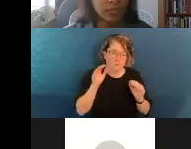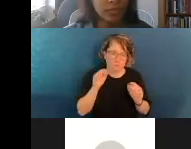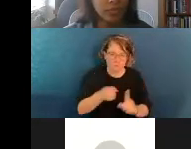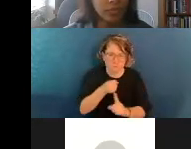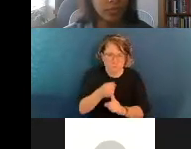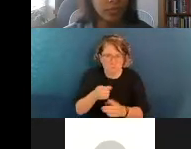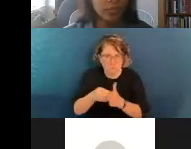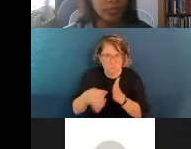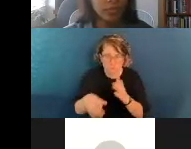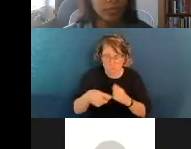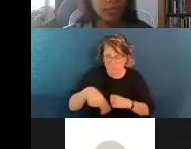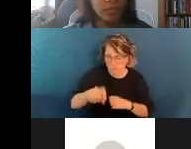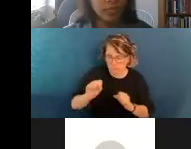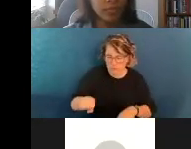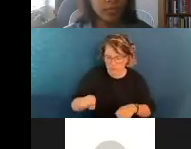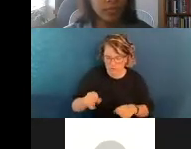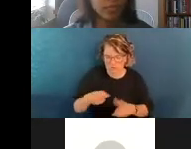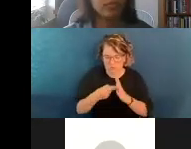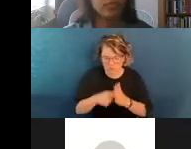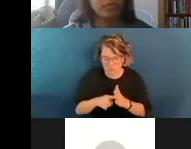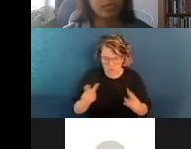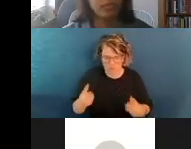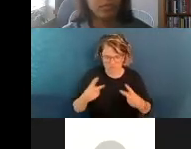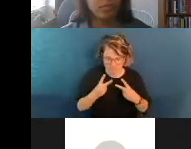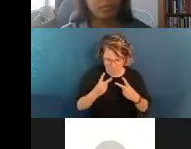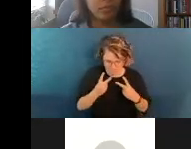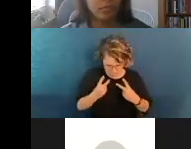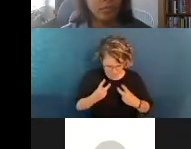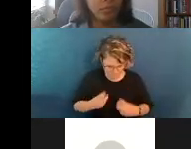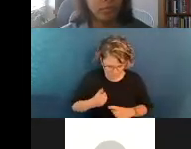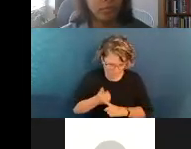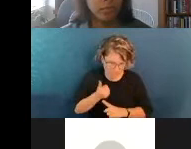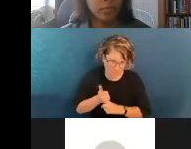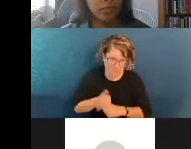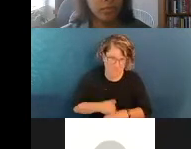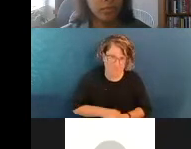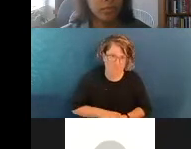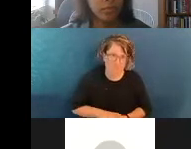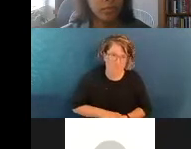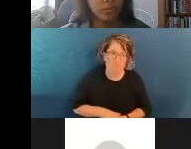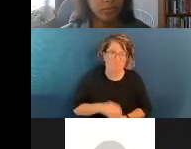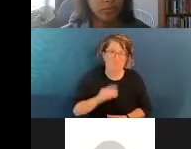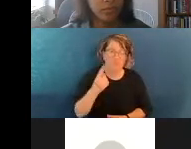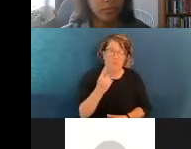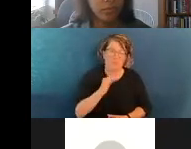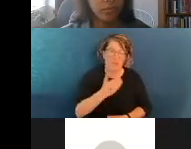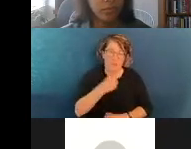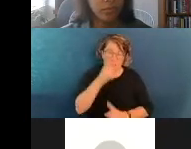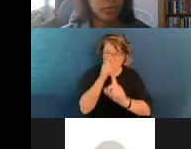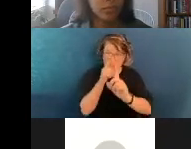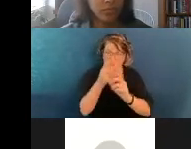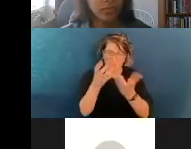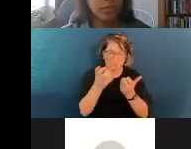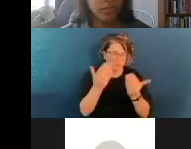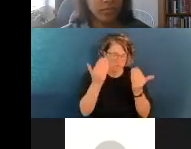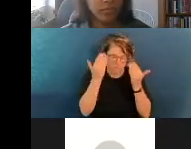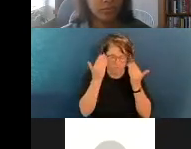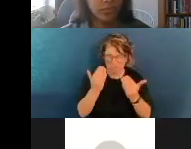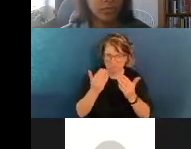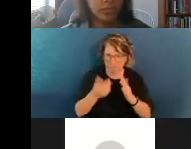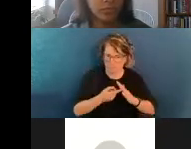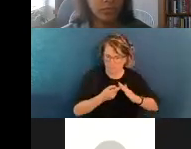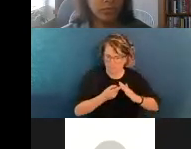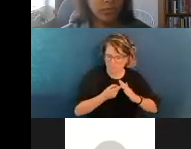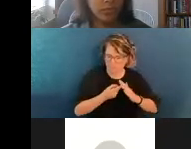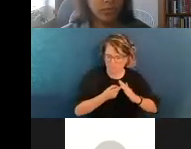to self-reflective practice. One of the major goals was really to bring this learning to the ground for people, and also to